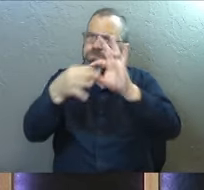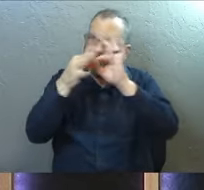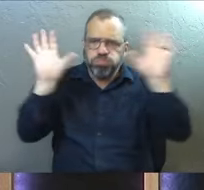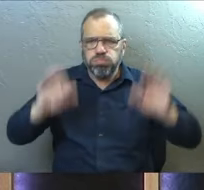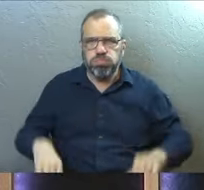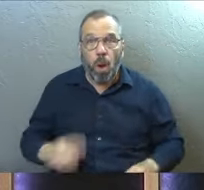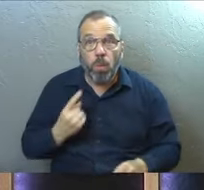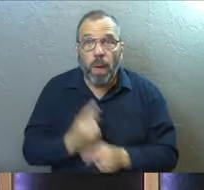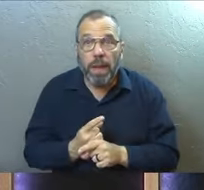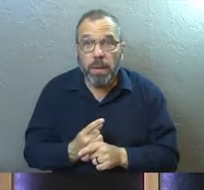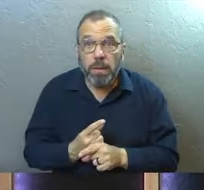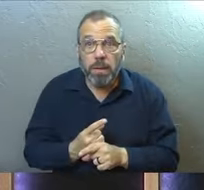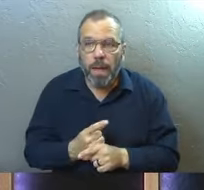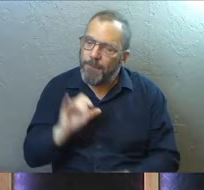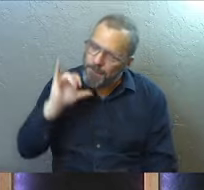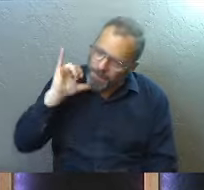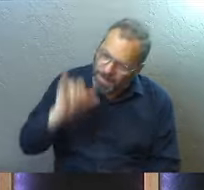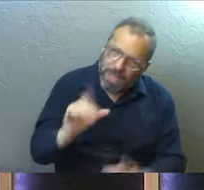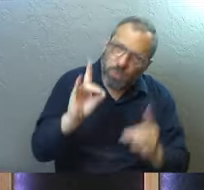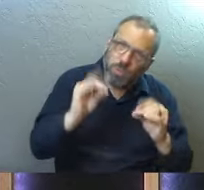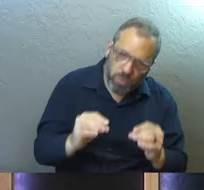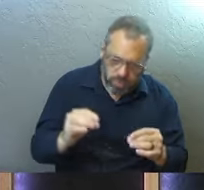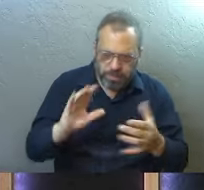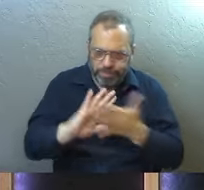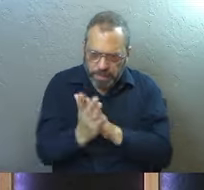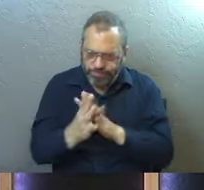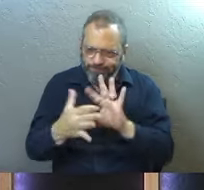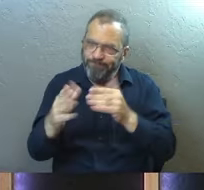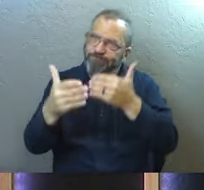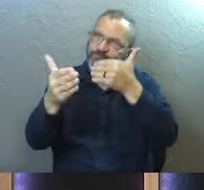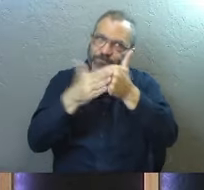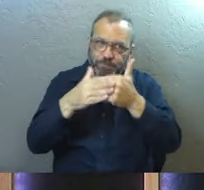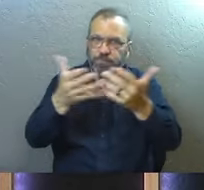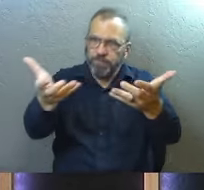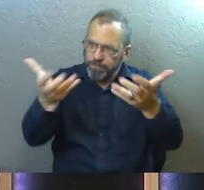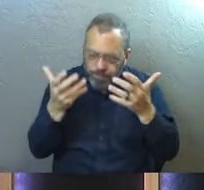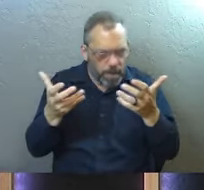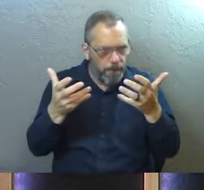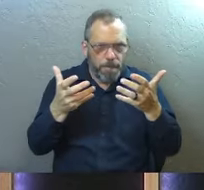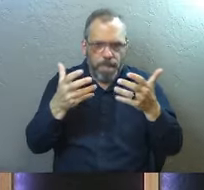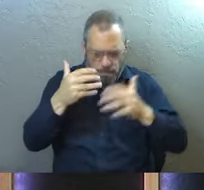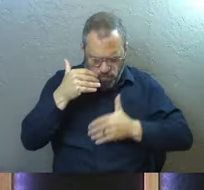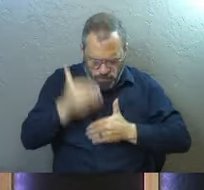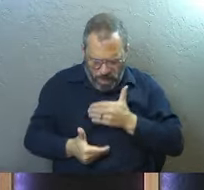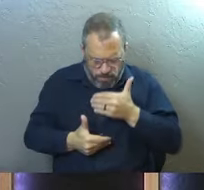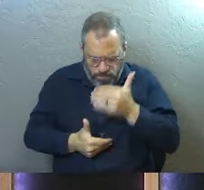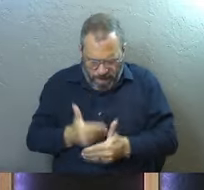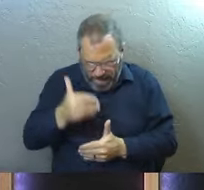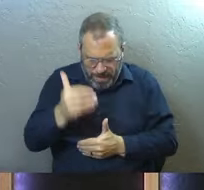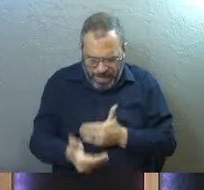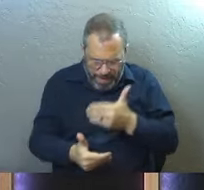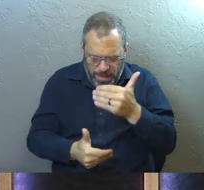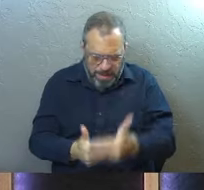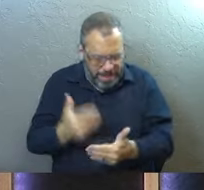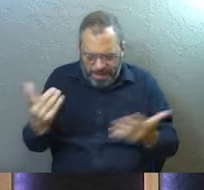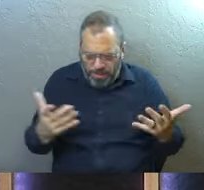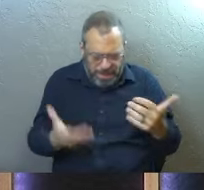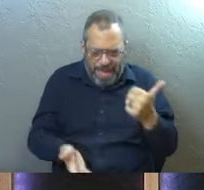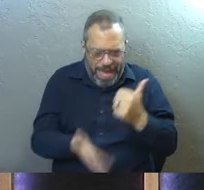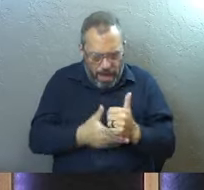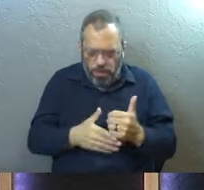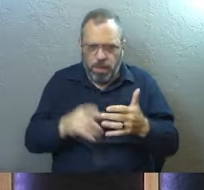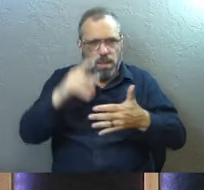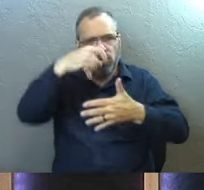God, right? Like that's what we try to do to get close because we want it to be, we need a process oftentimes. We need something to